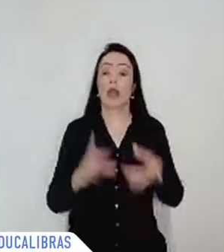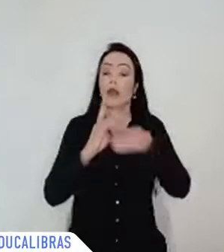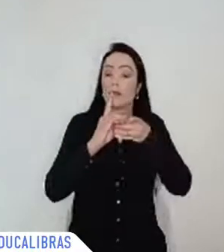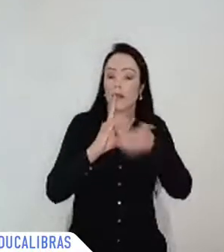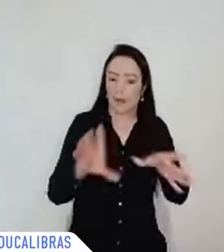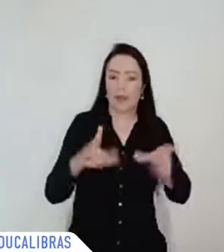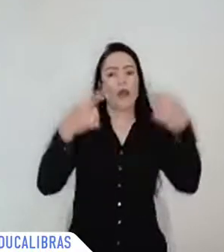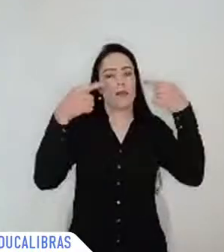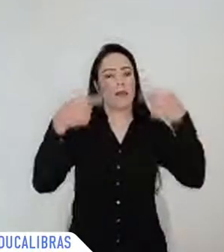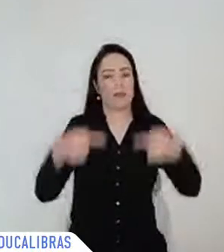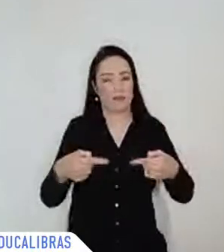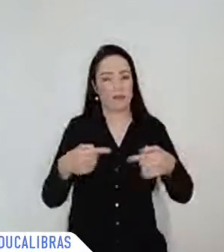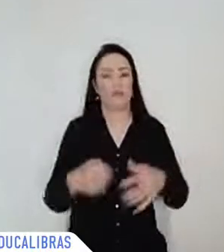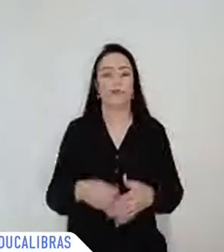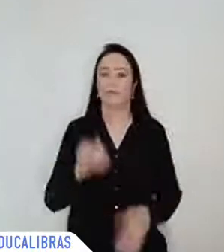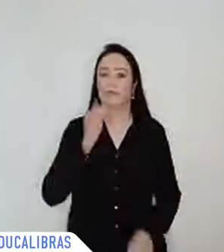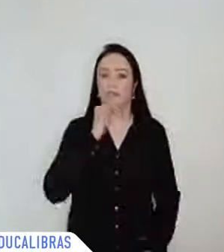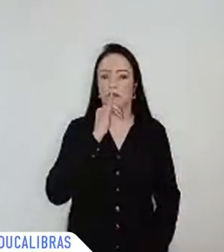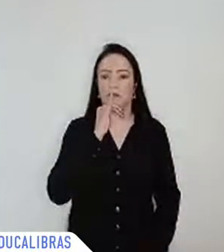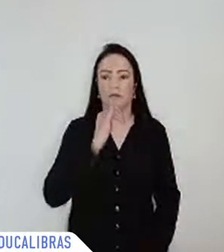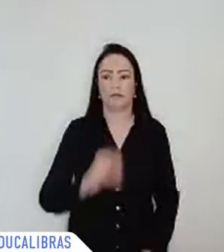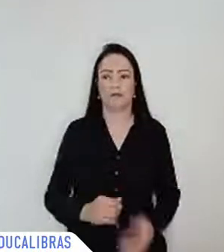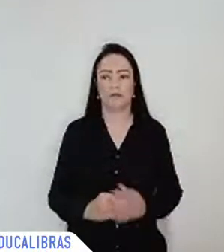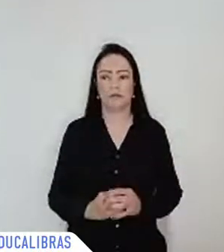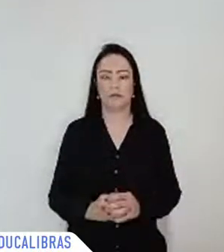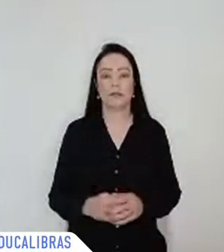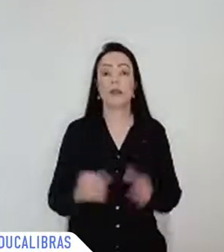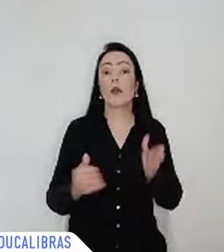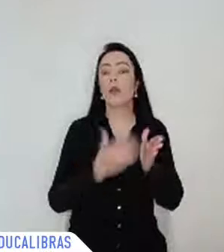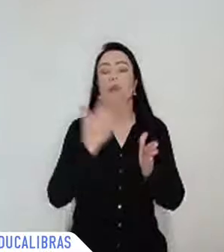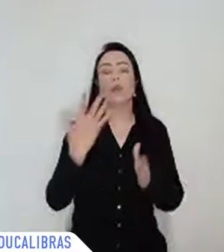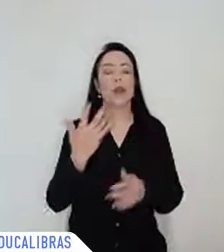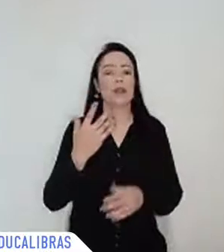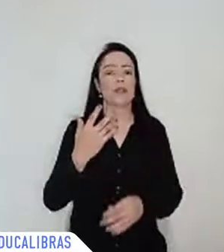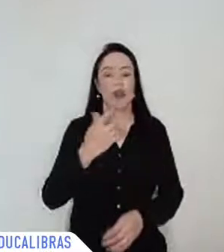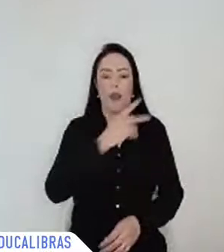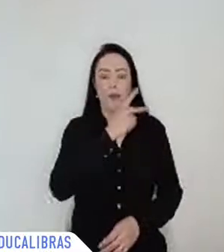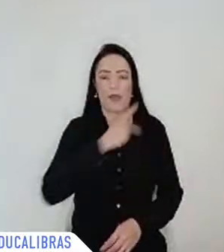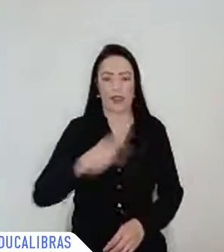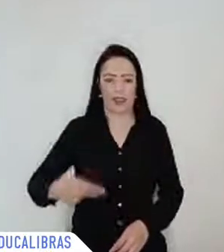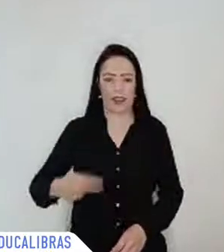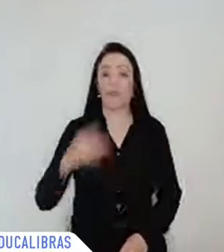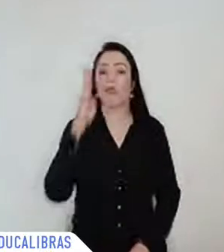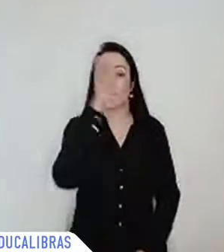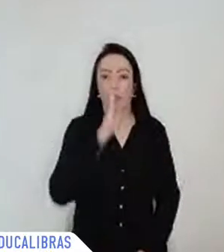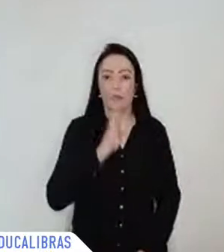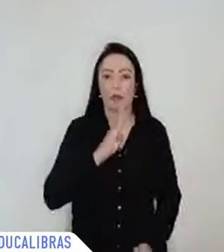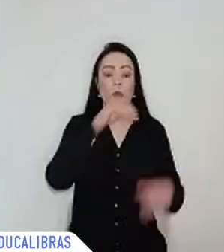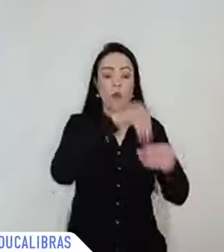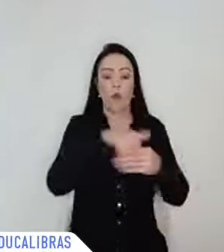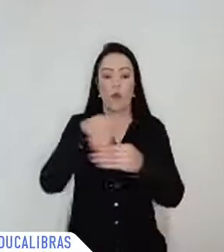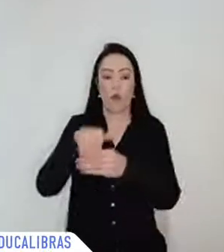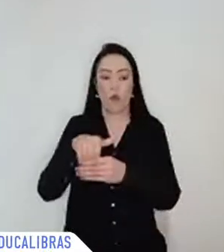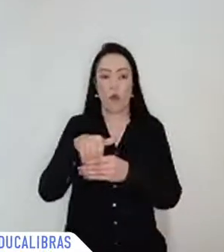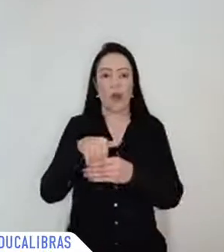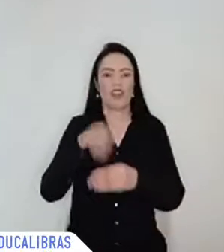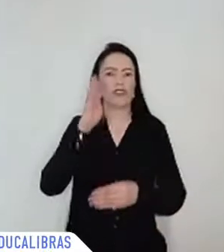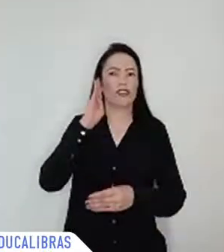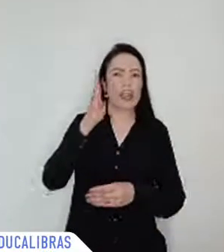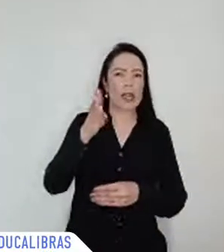sectors. And the democracy is a challenge. For example, how many presidents in Brazil have been